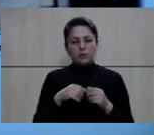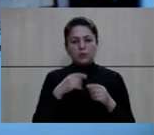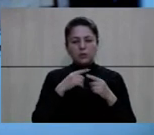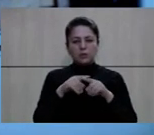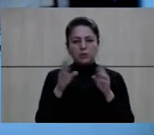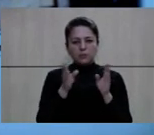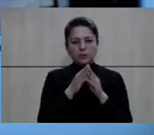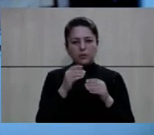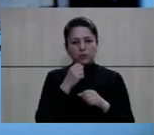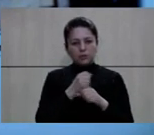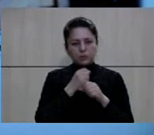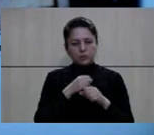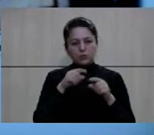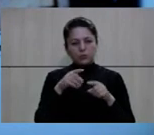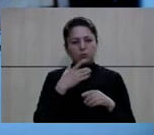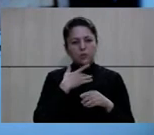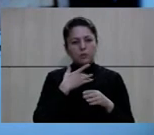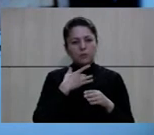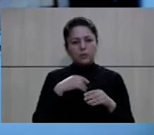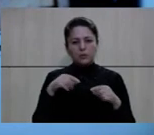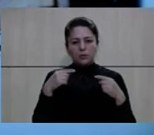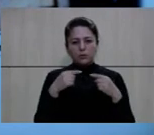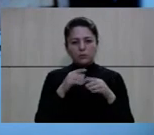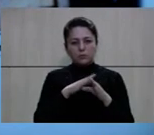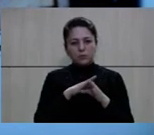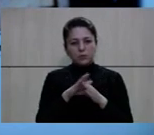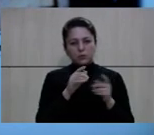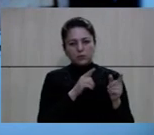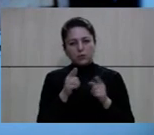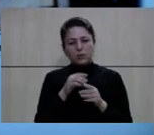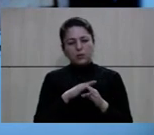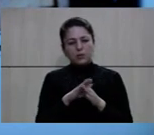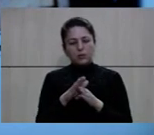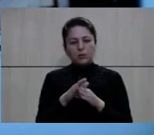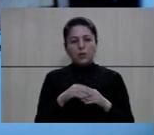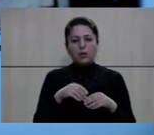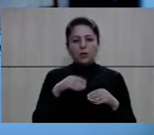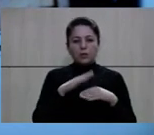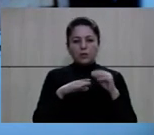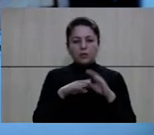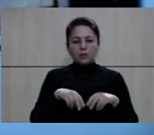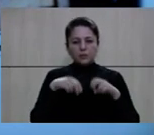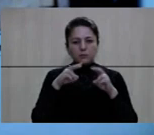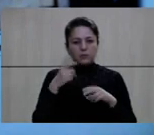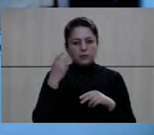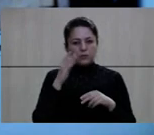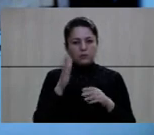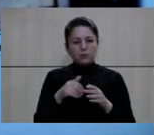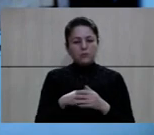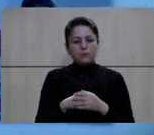ishlashda albatta mana shu talablarga qat'iy rioya qilgan kasb egalari egallar ekan.